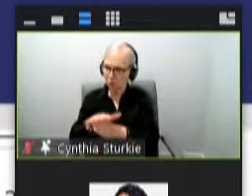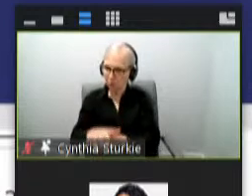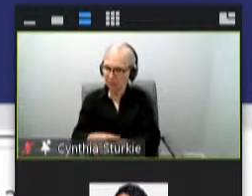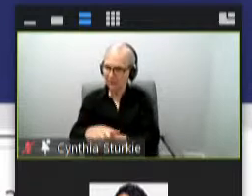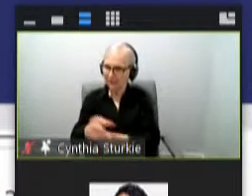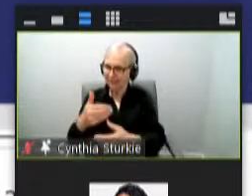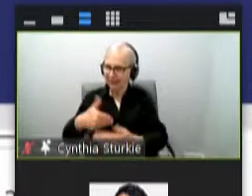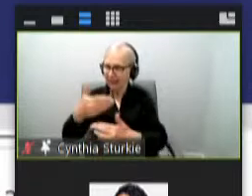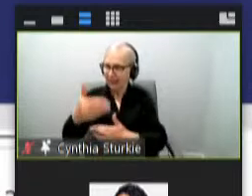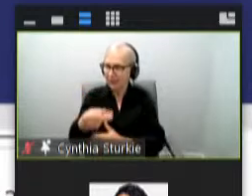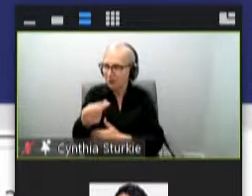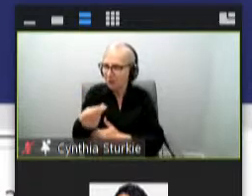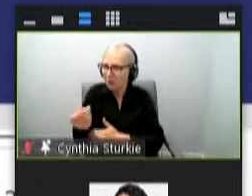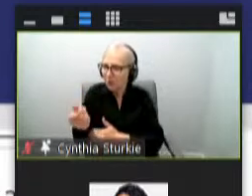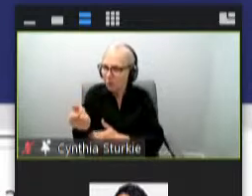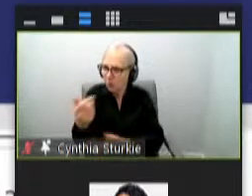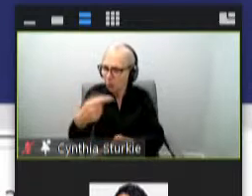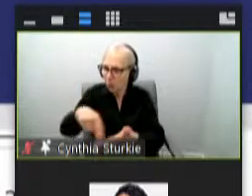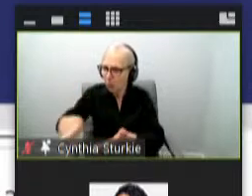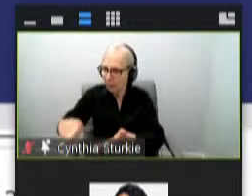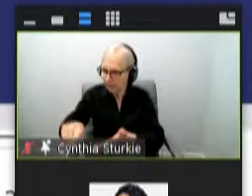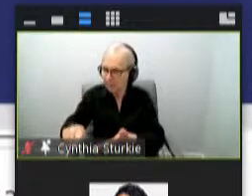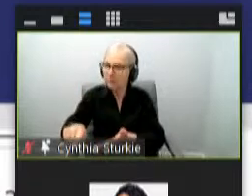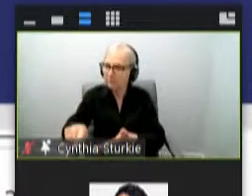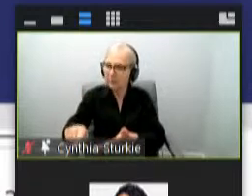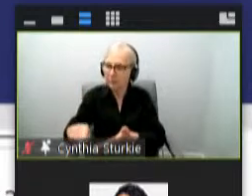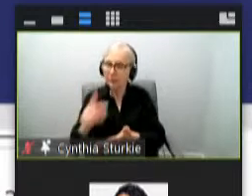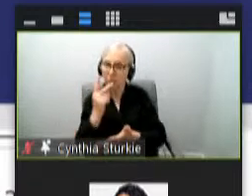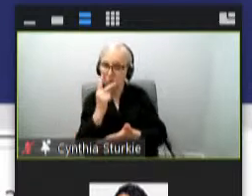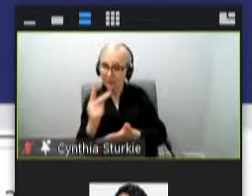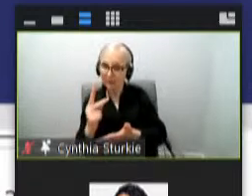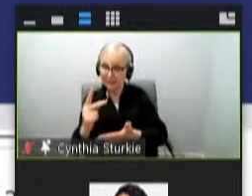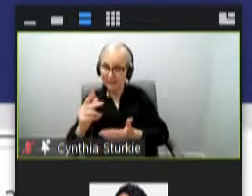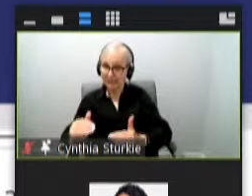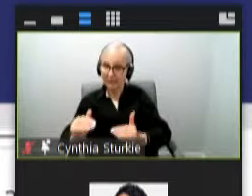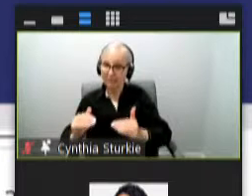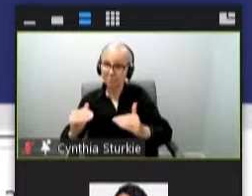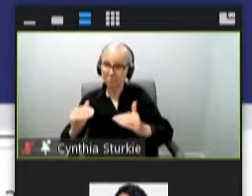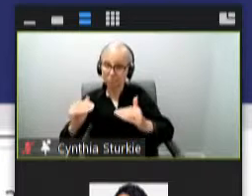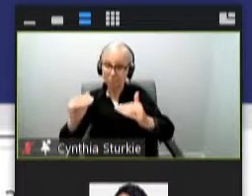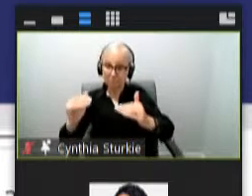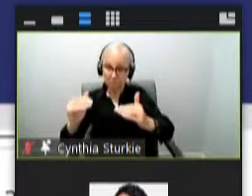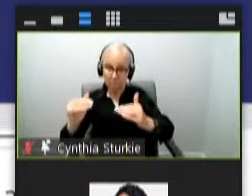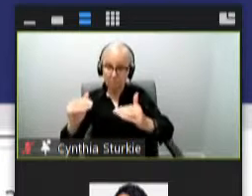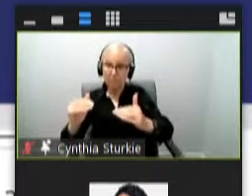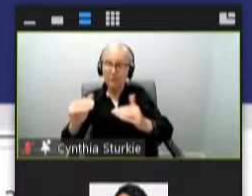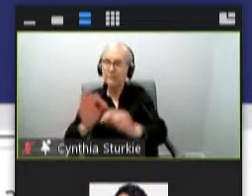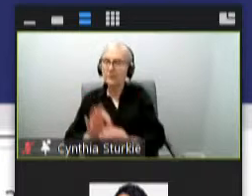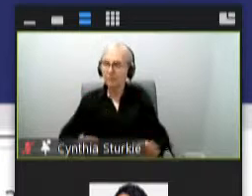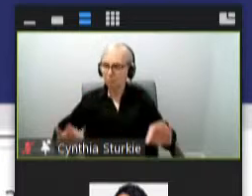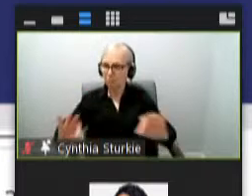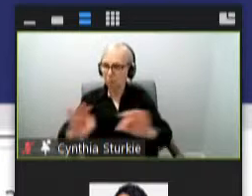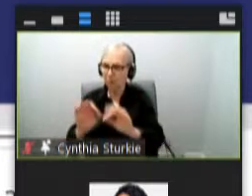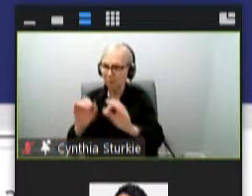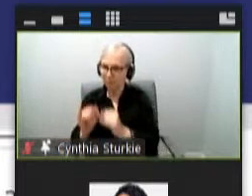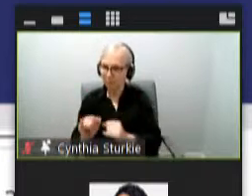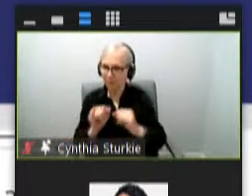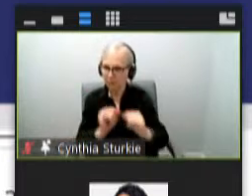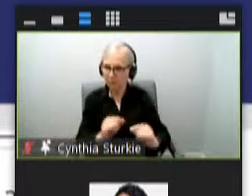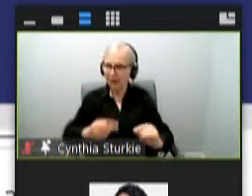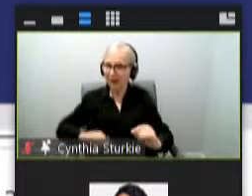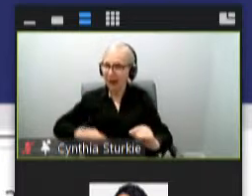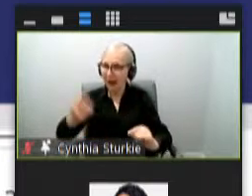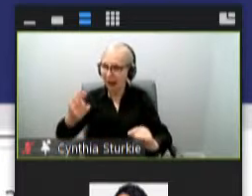weeks. Also, as we start to see these levels of transmission get higher and higher, always important for individuals who are at higher